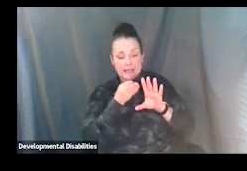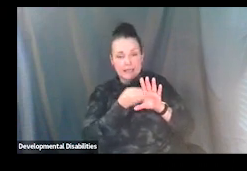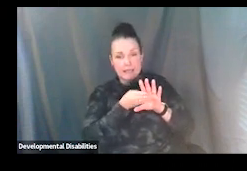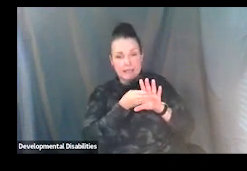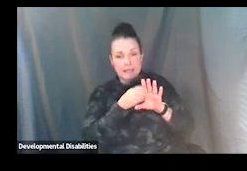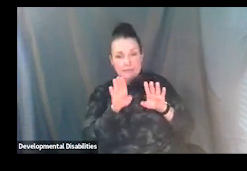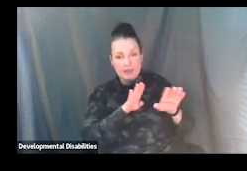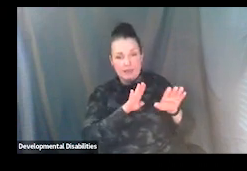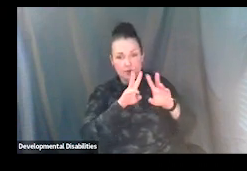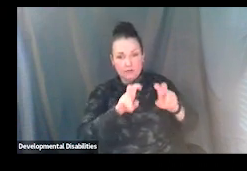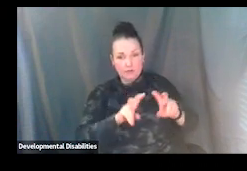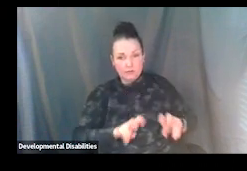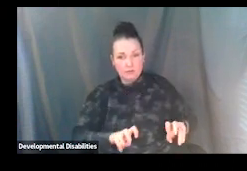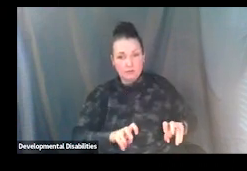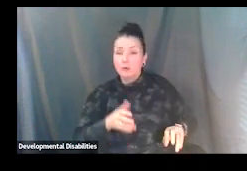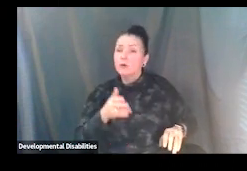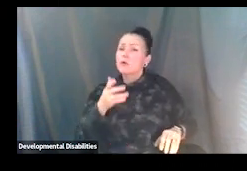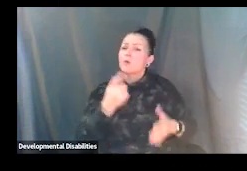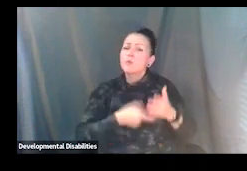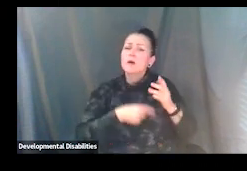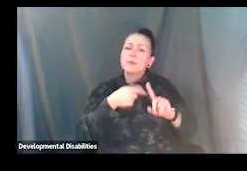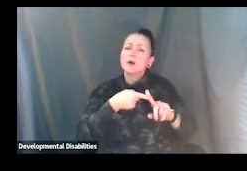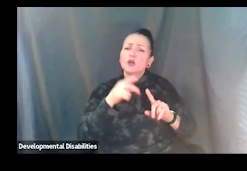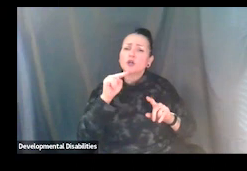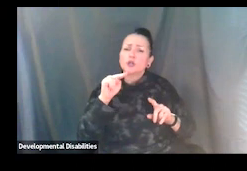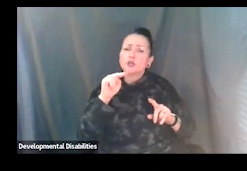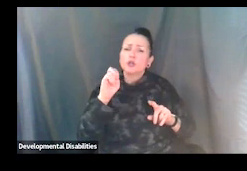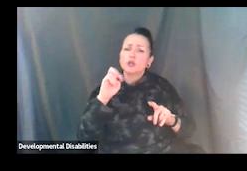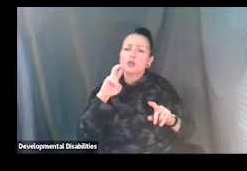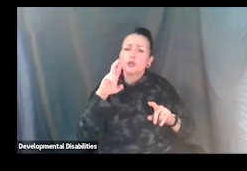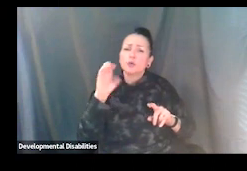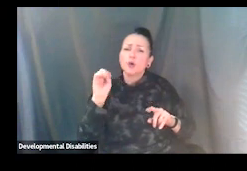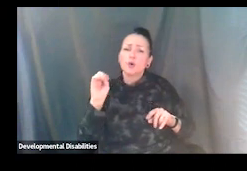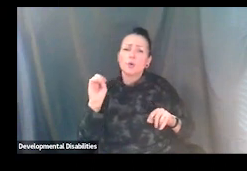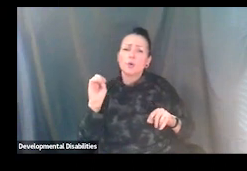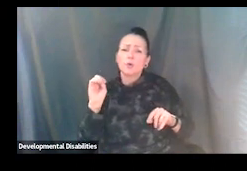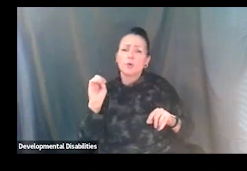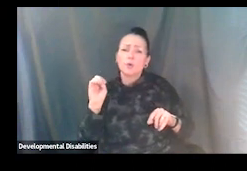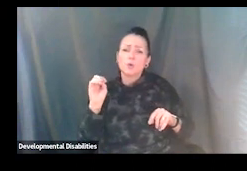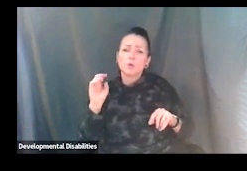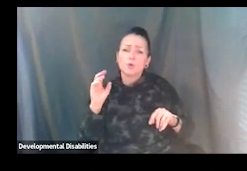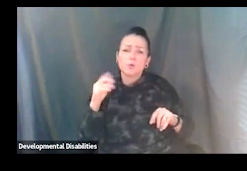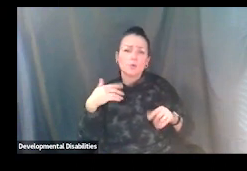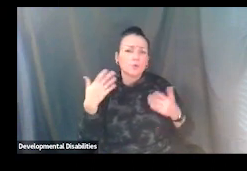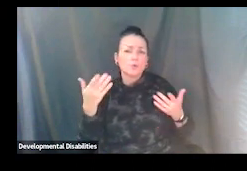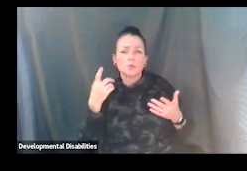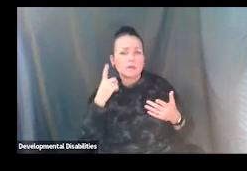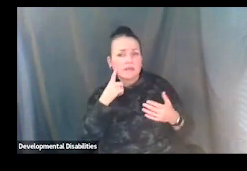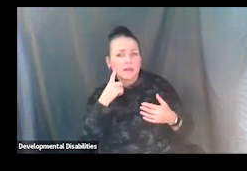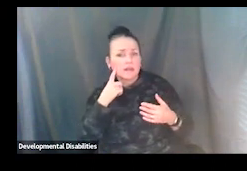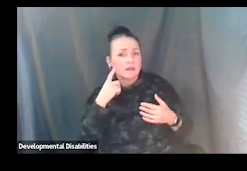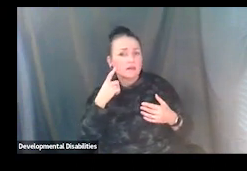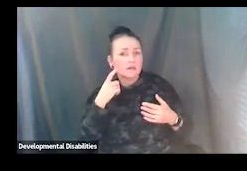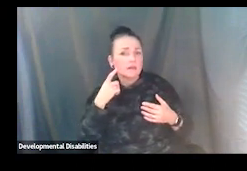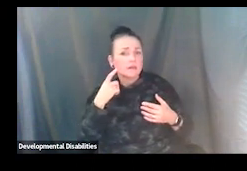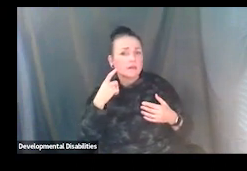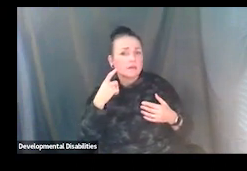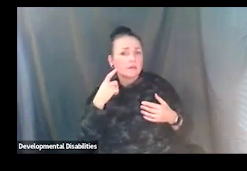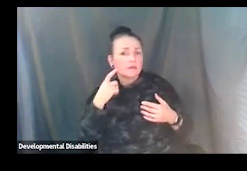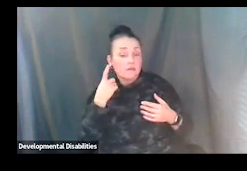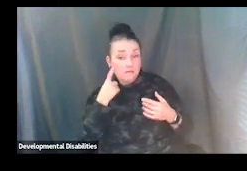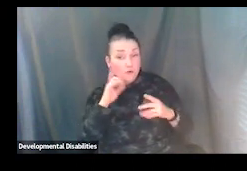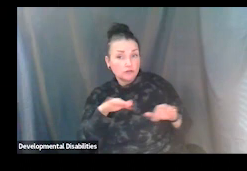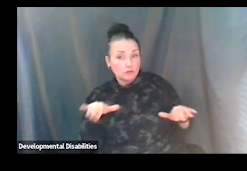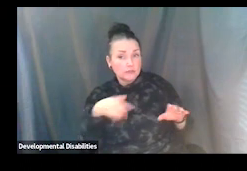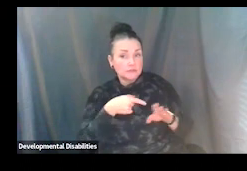before one starts medication? What would you consider would be a baseline pediatric